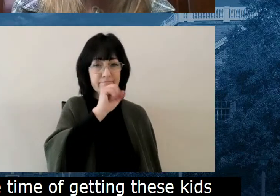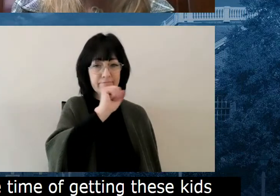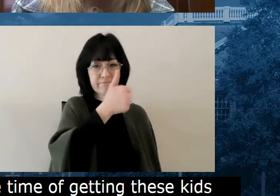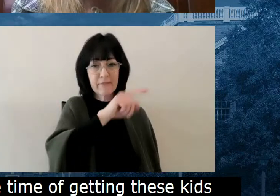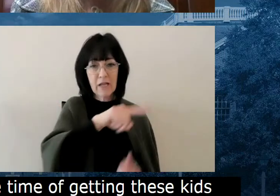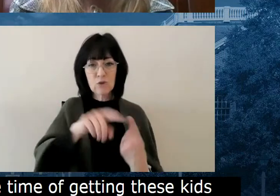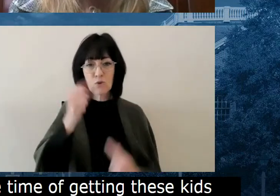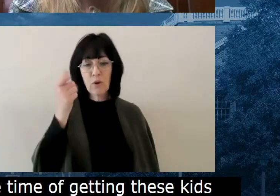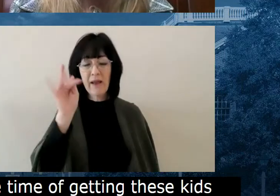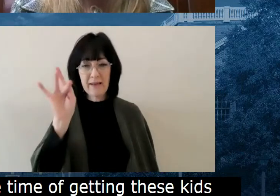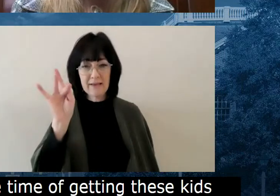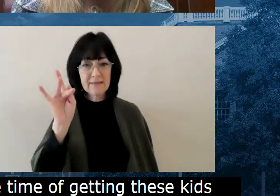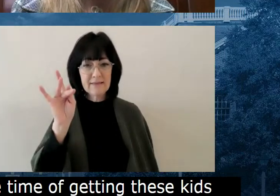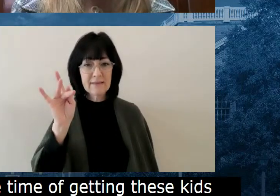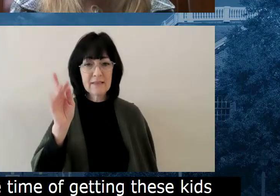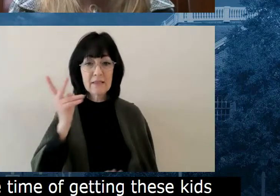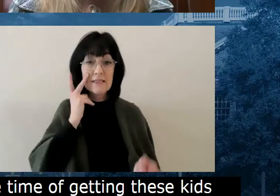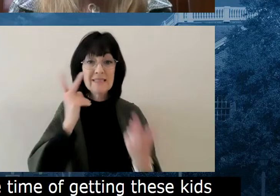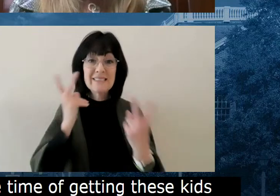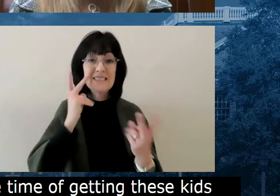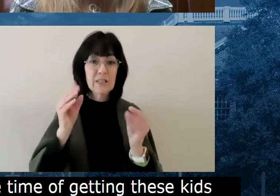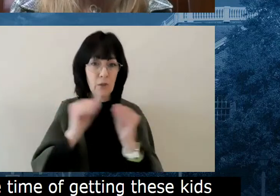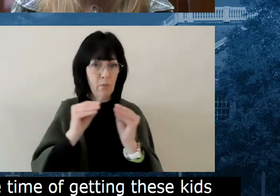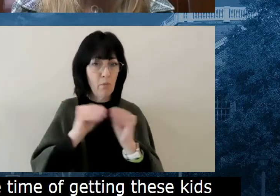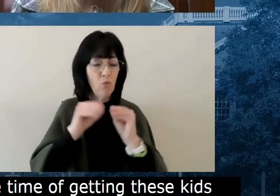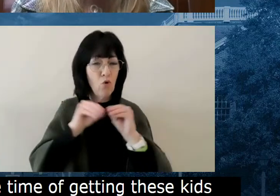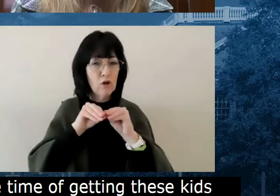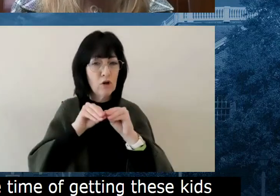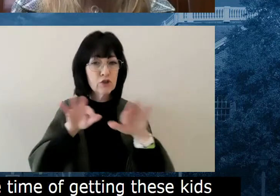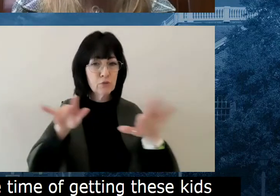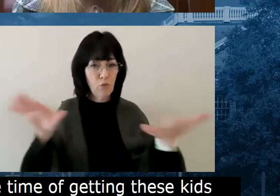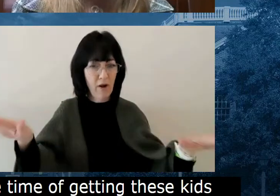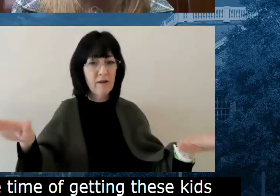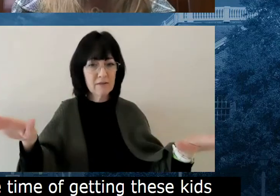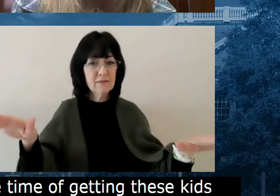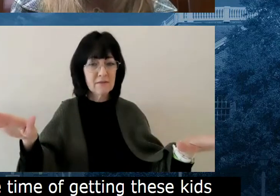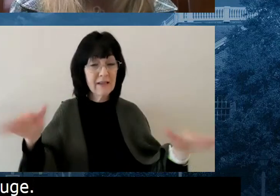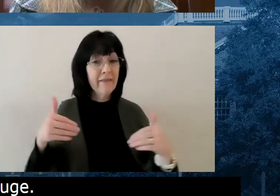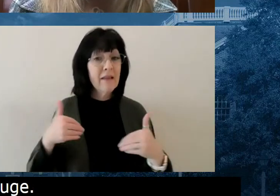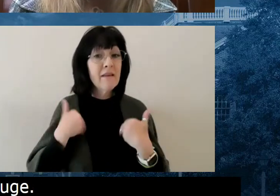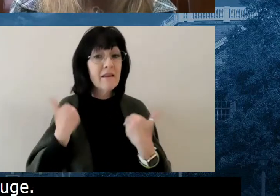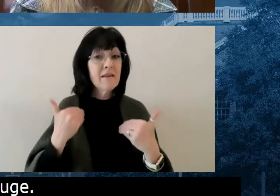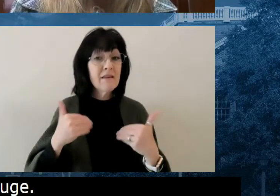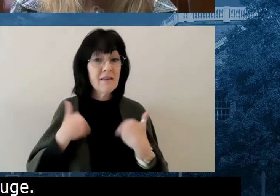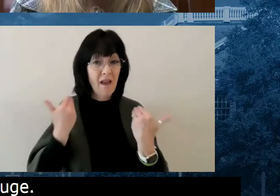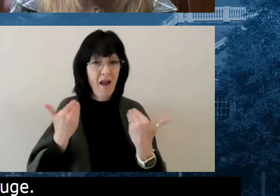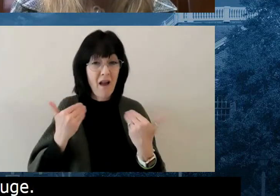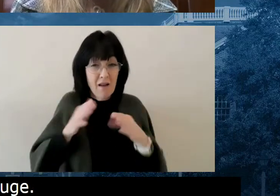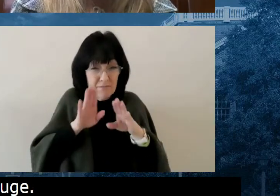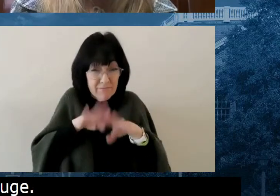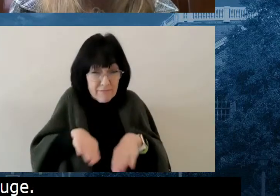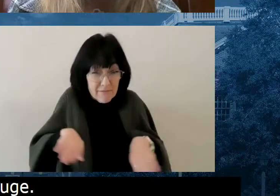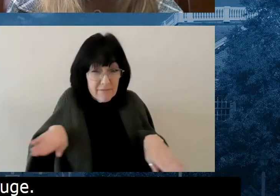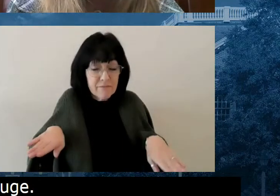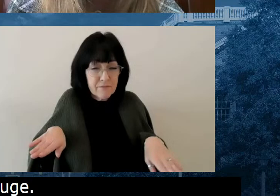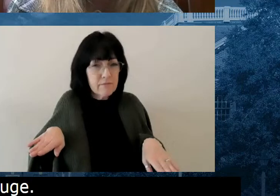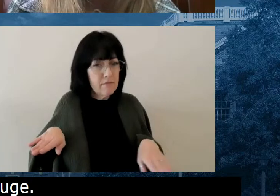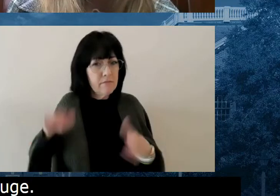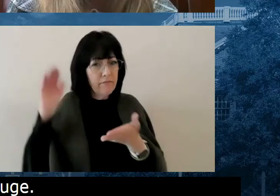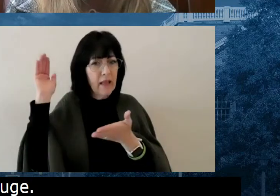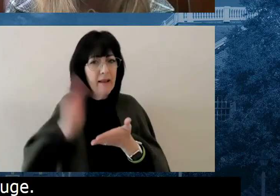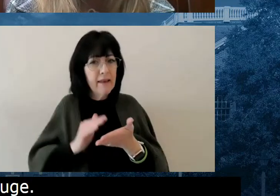where we see more spread. The younger kids, less spread. I'll take this as